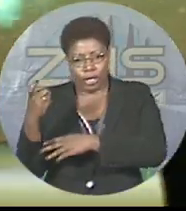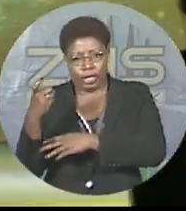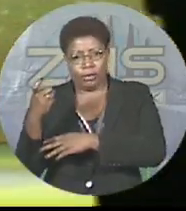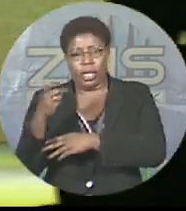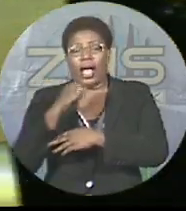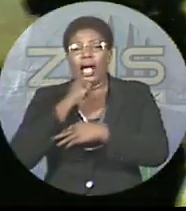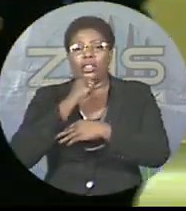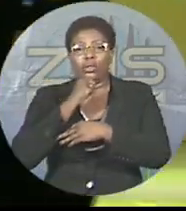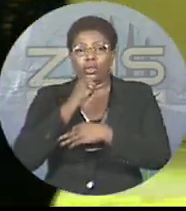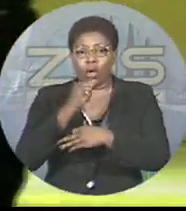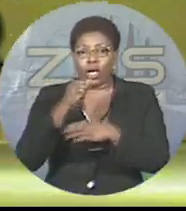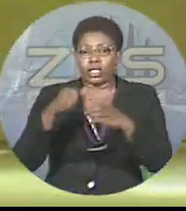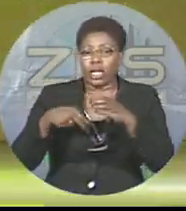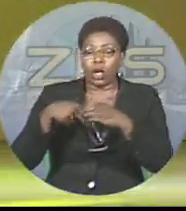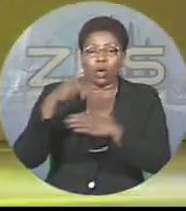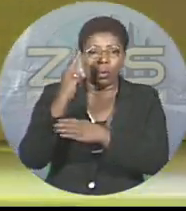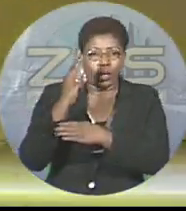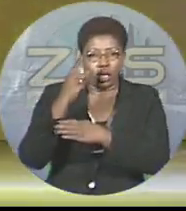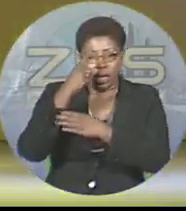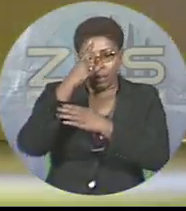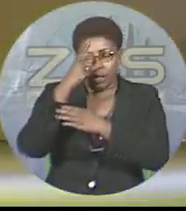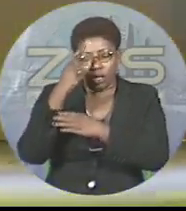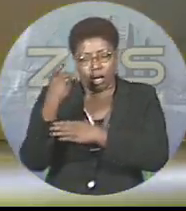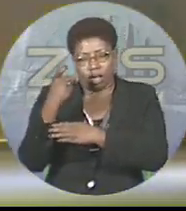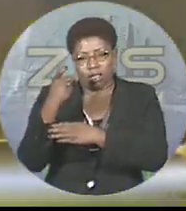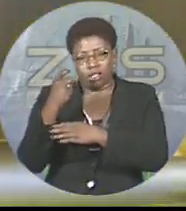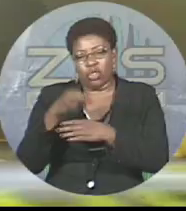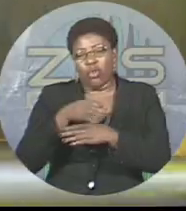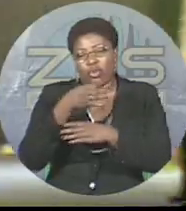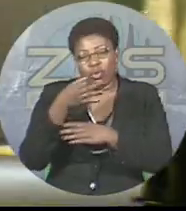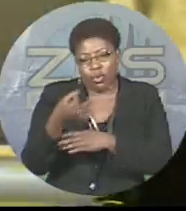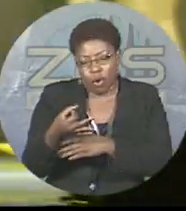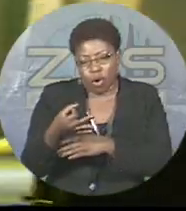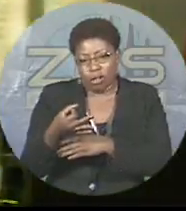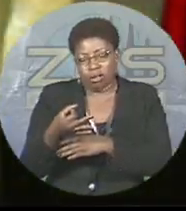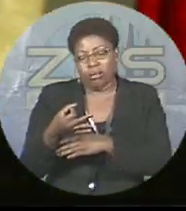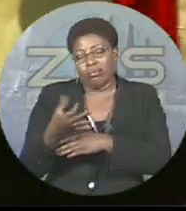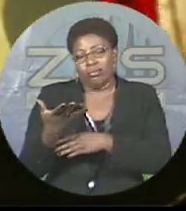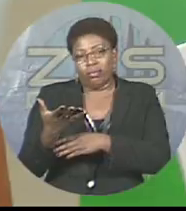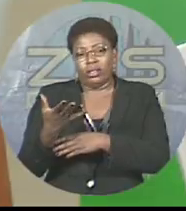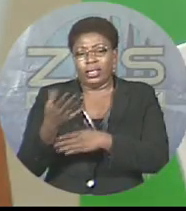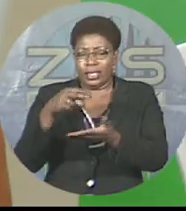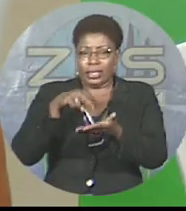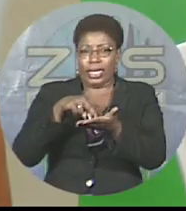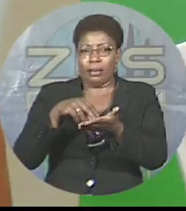not quit because you feel as though you've tripped over a hurdle. Pick yourself up